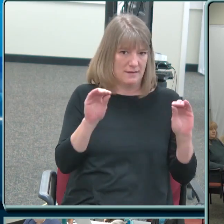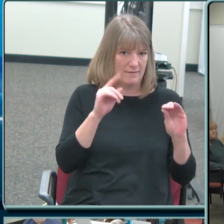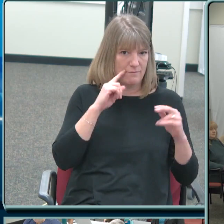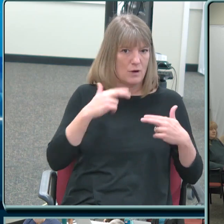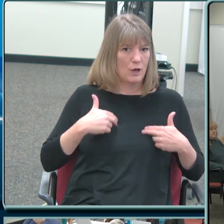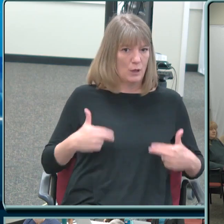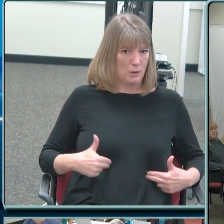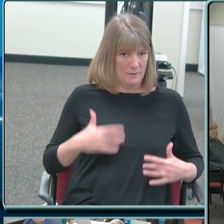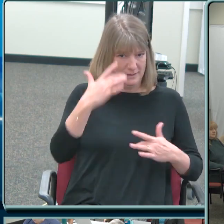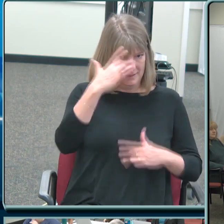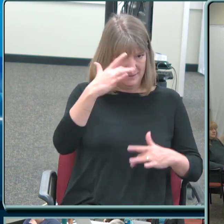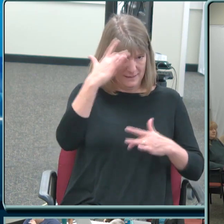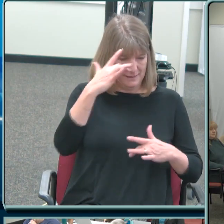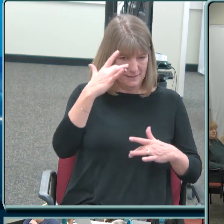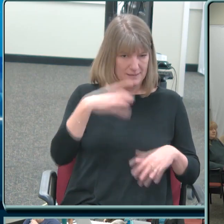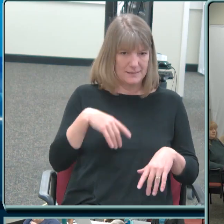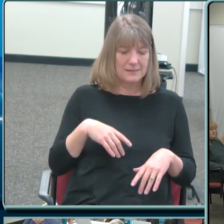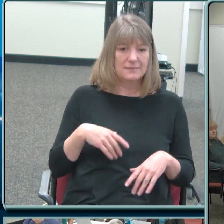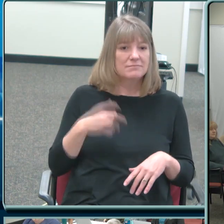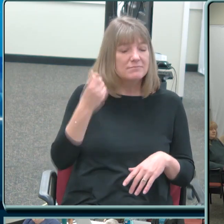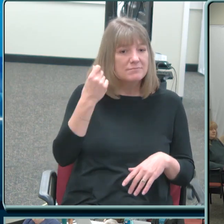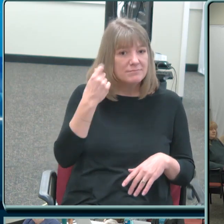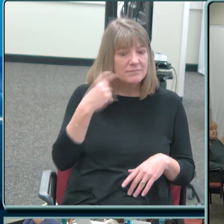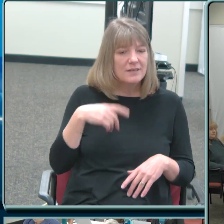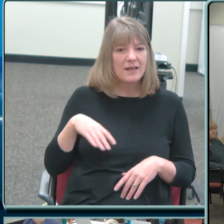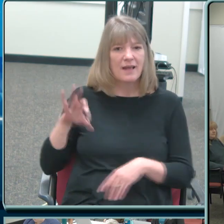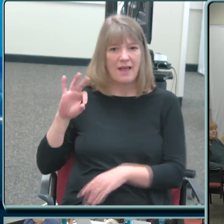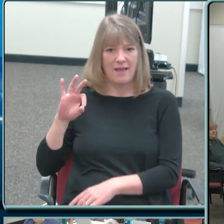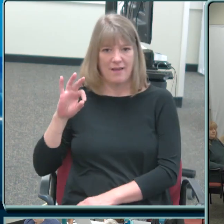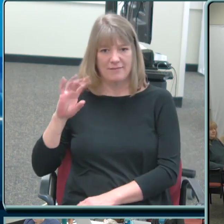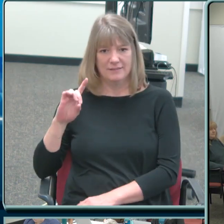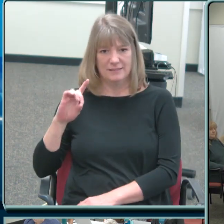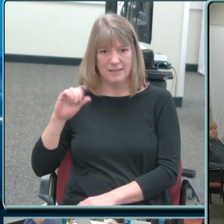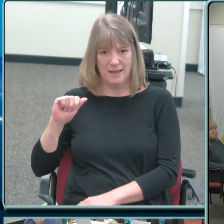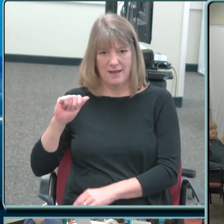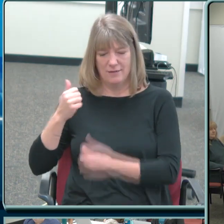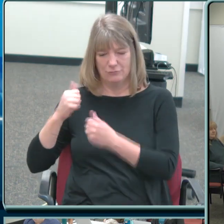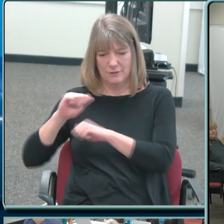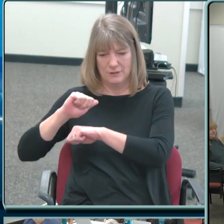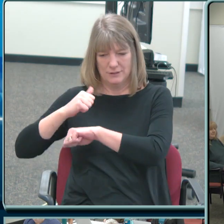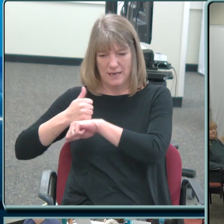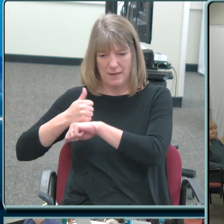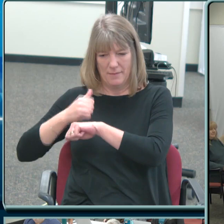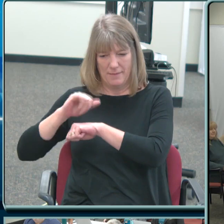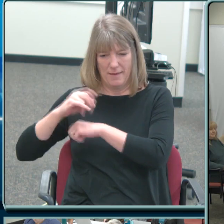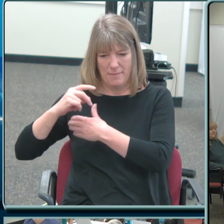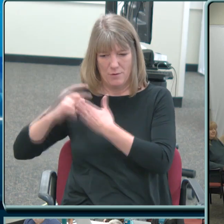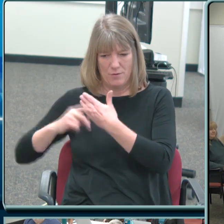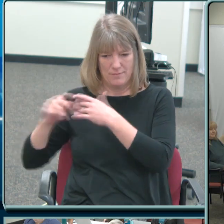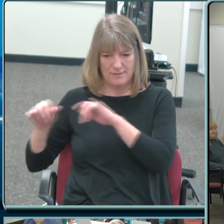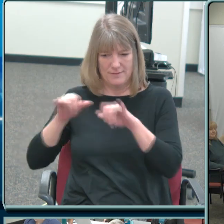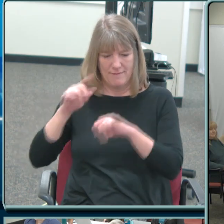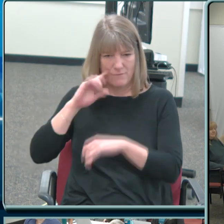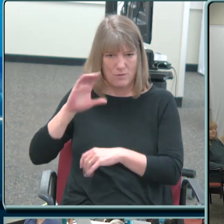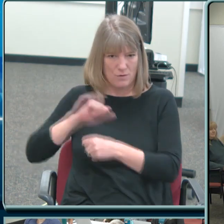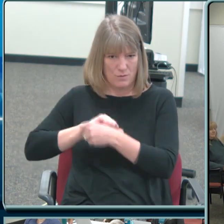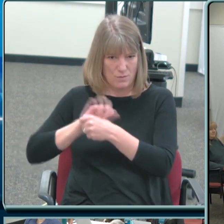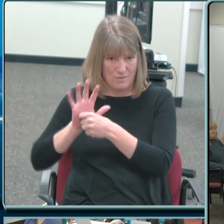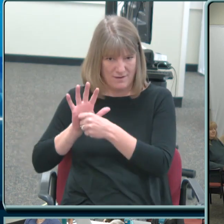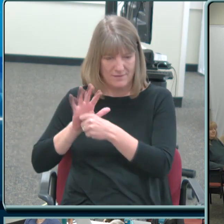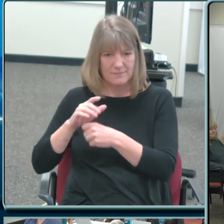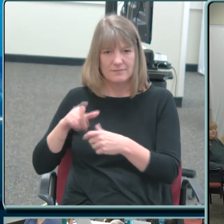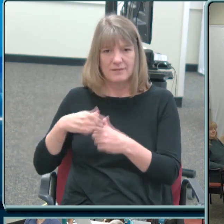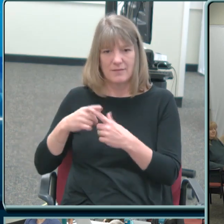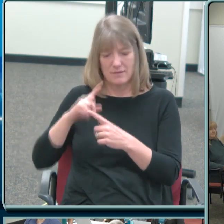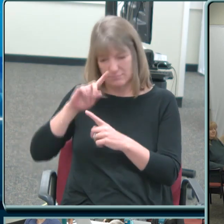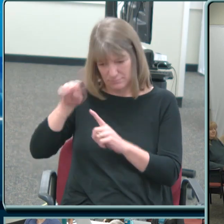human disease that we're experiencing now. By the way, the FDA is trying to set up the same type of program for COVID so that we narrow things down